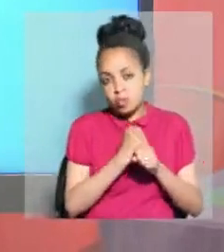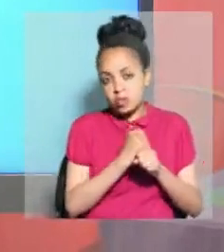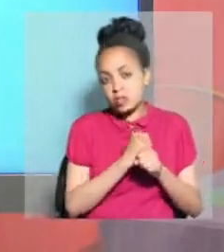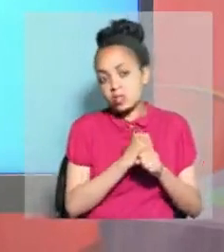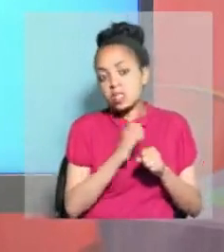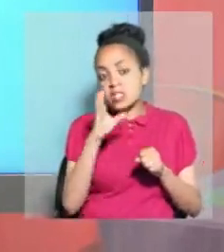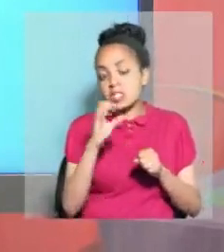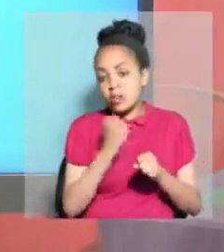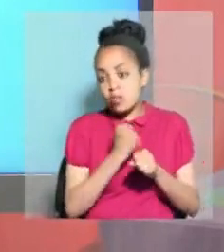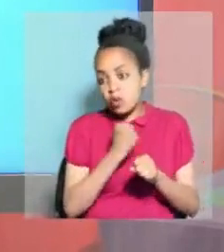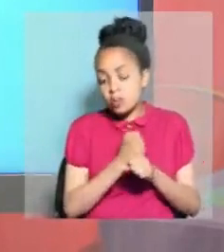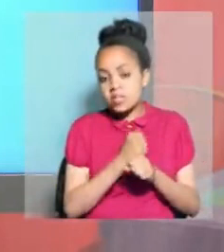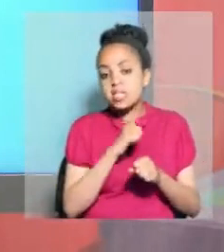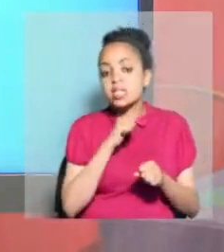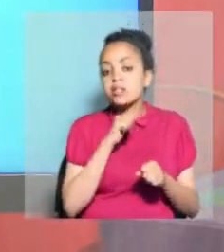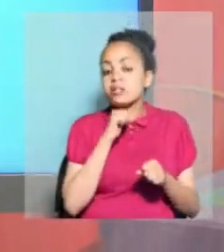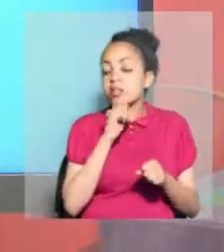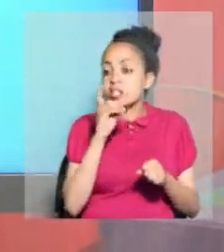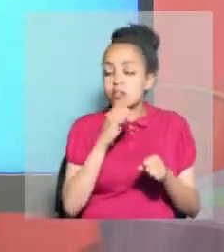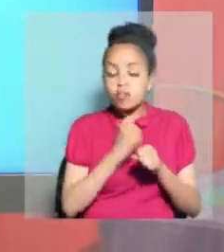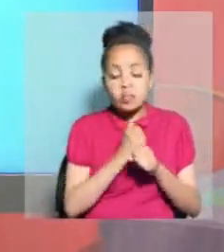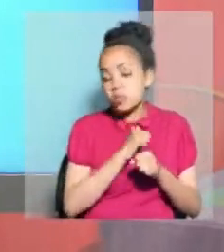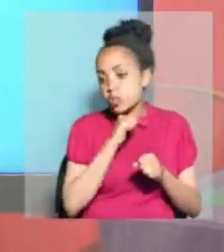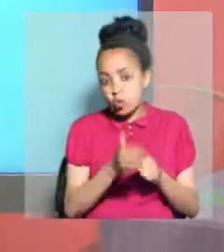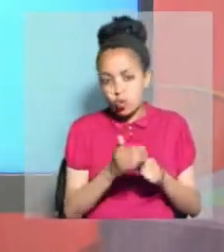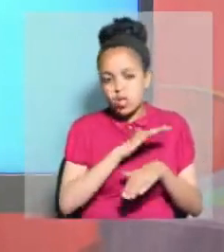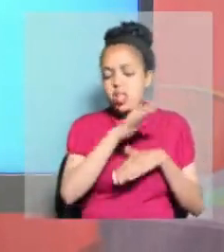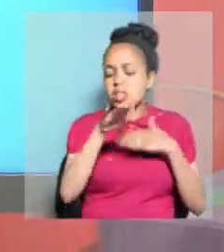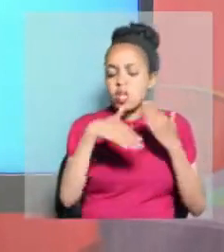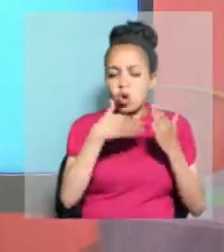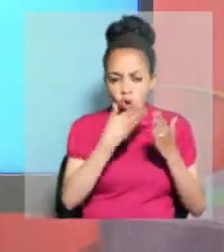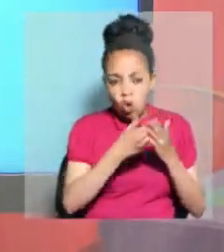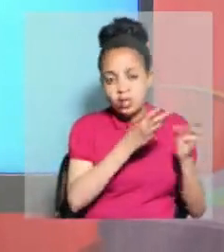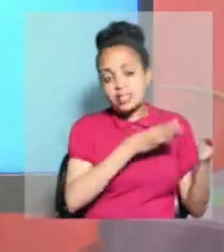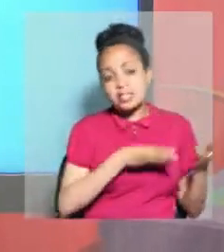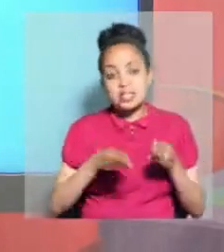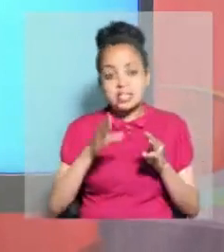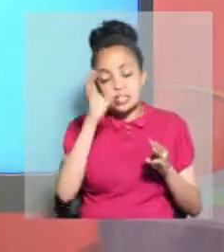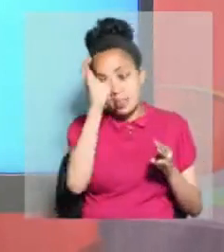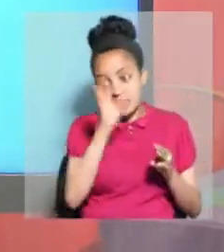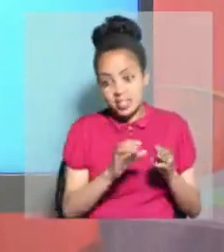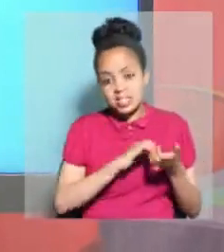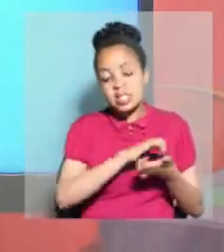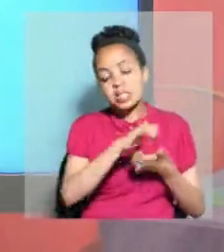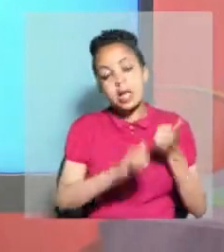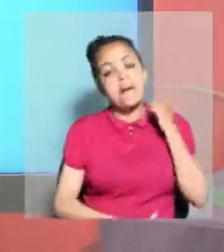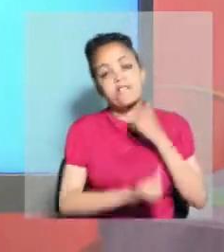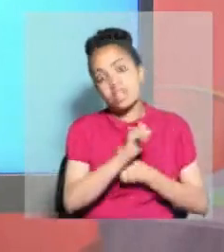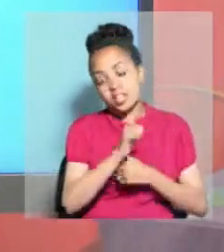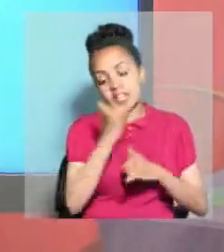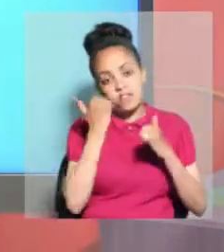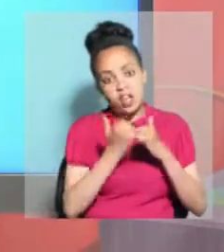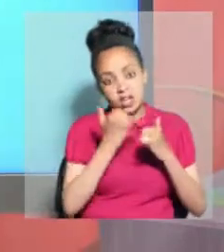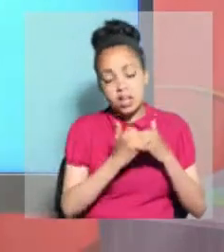is no intermediate C formed, there is no intermediate D formed. The whole catalytic system of this enzyme become affected.